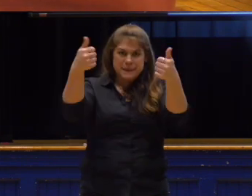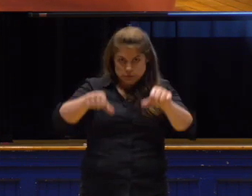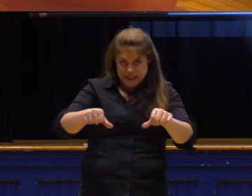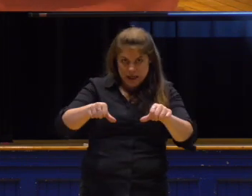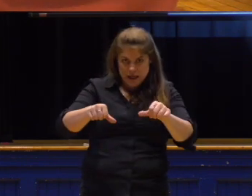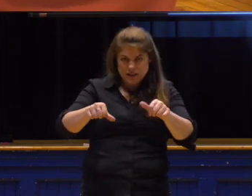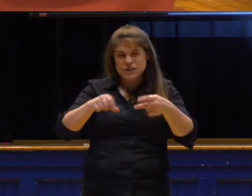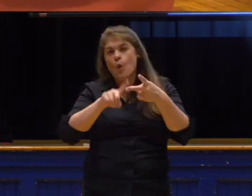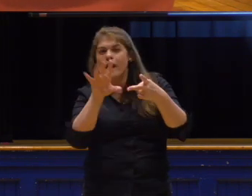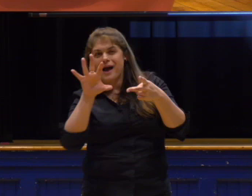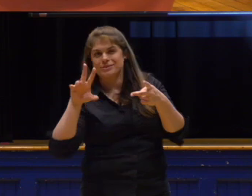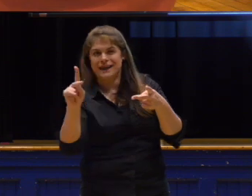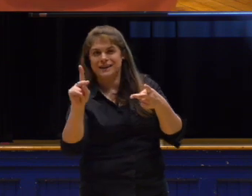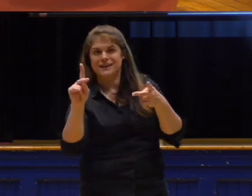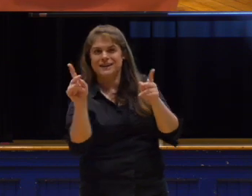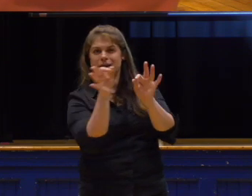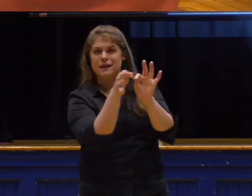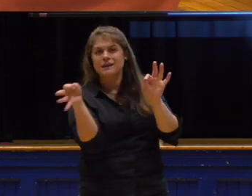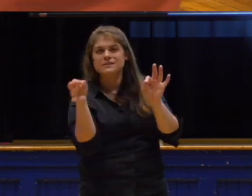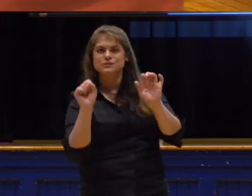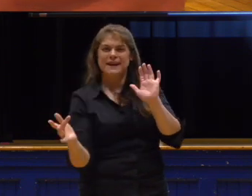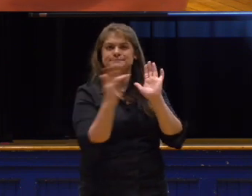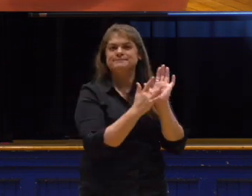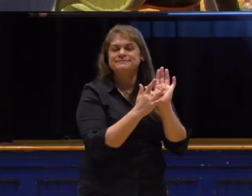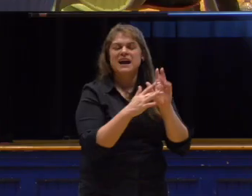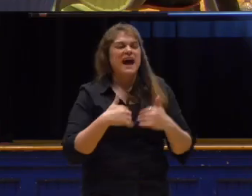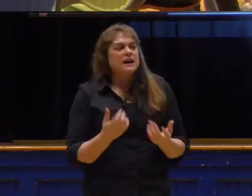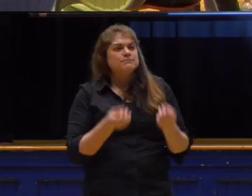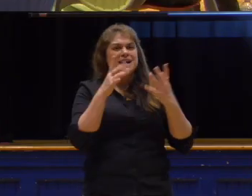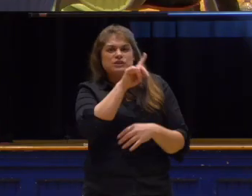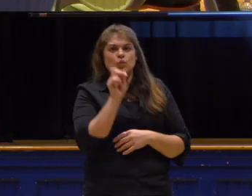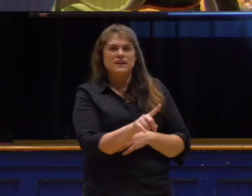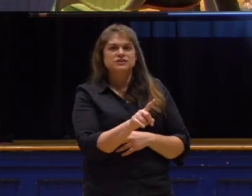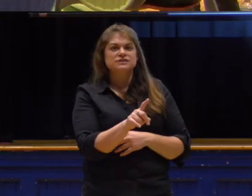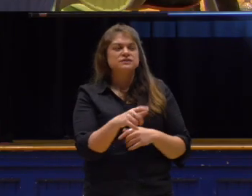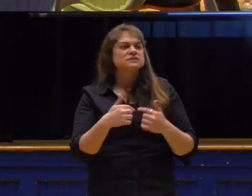link that you could link to. I have several questions that I think